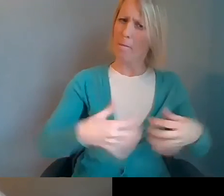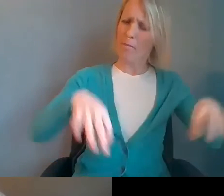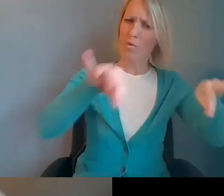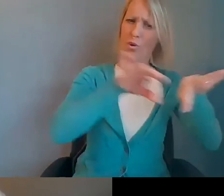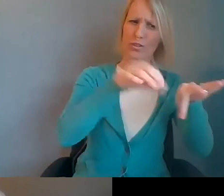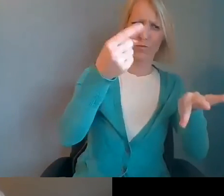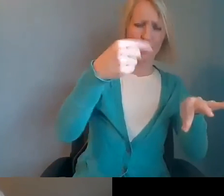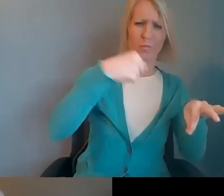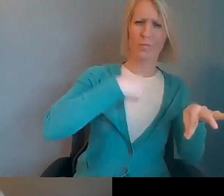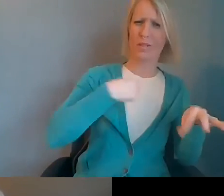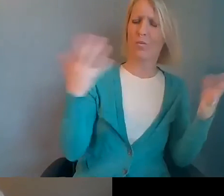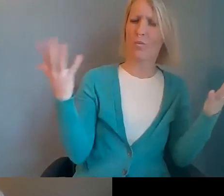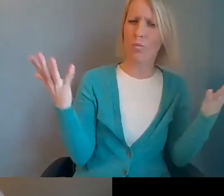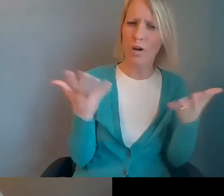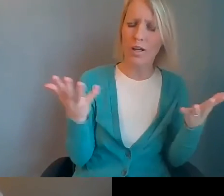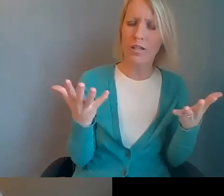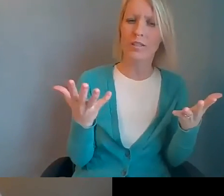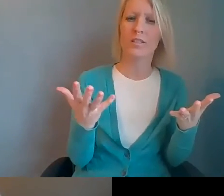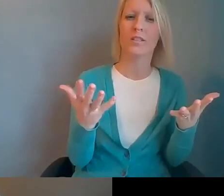journal to use.